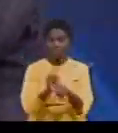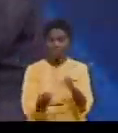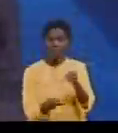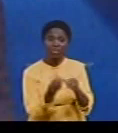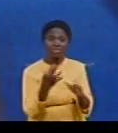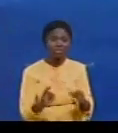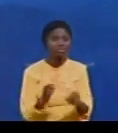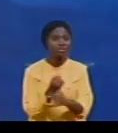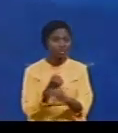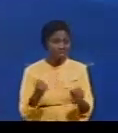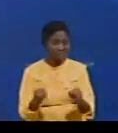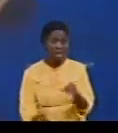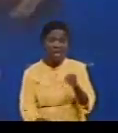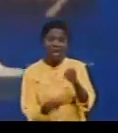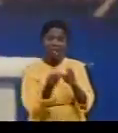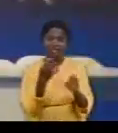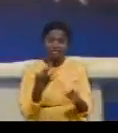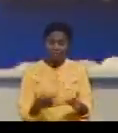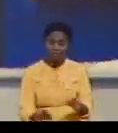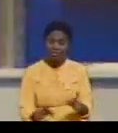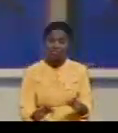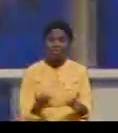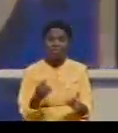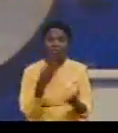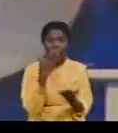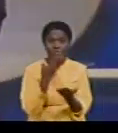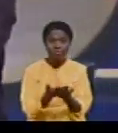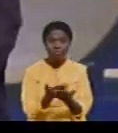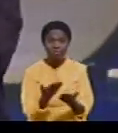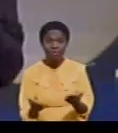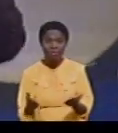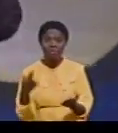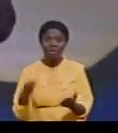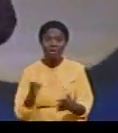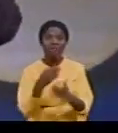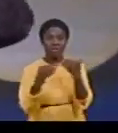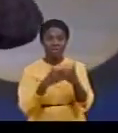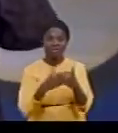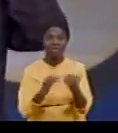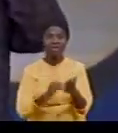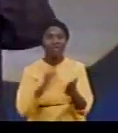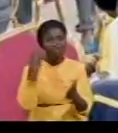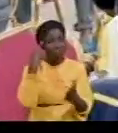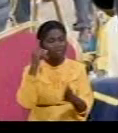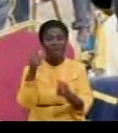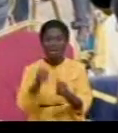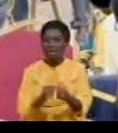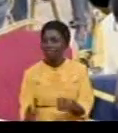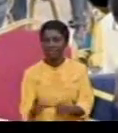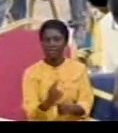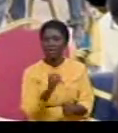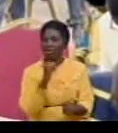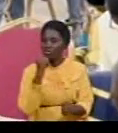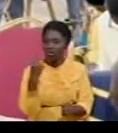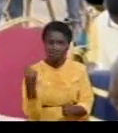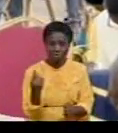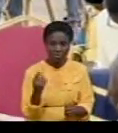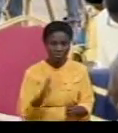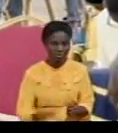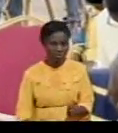salvation, addition of the good things of heaven, is meant for everyone. It's not only